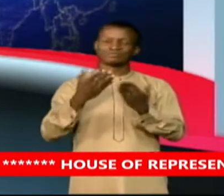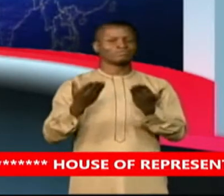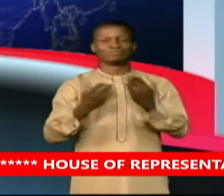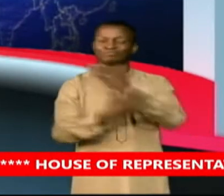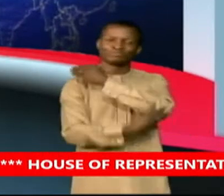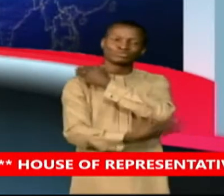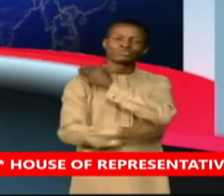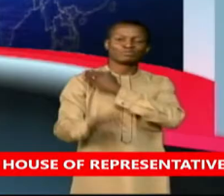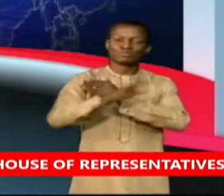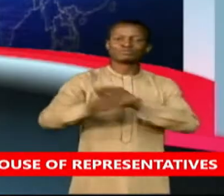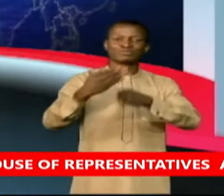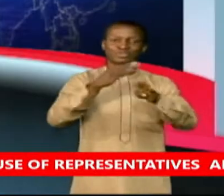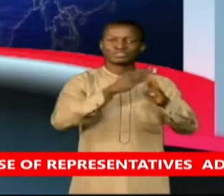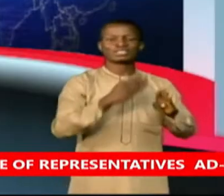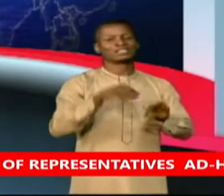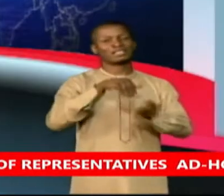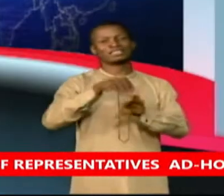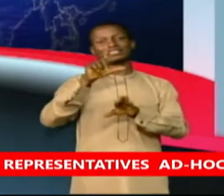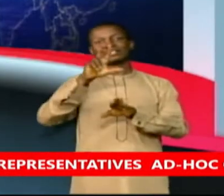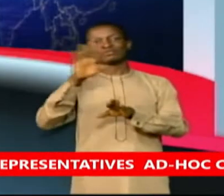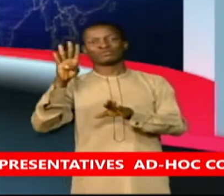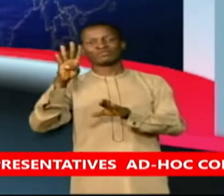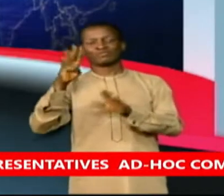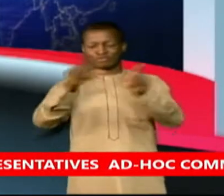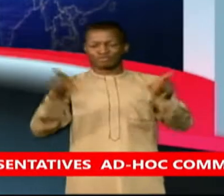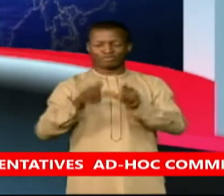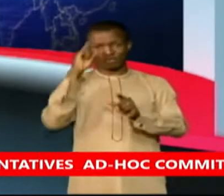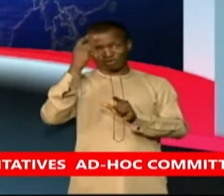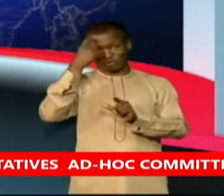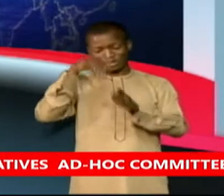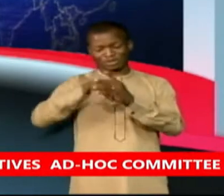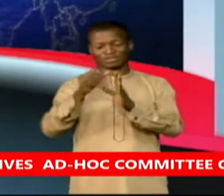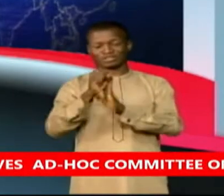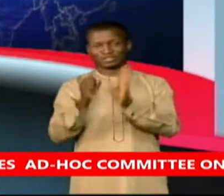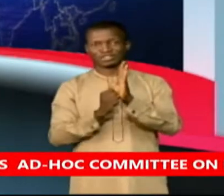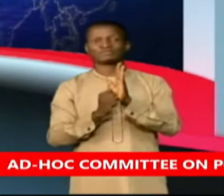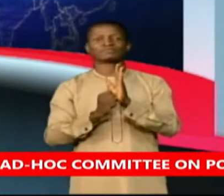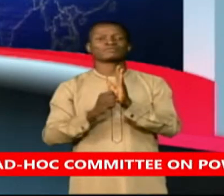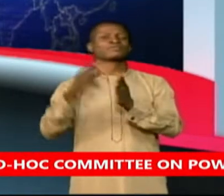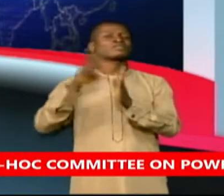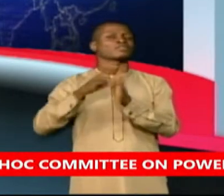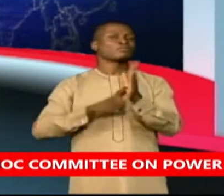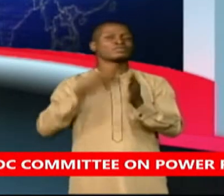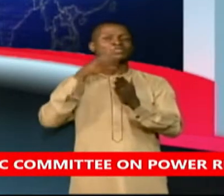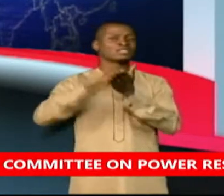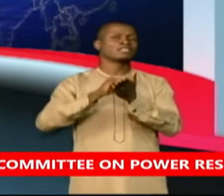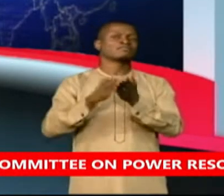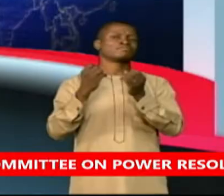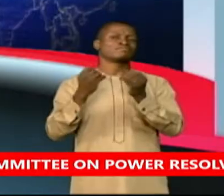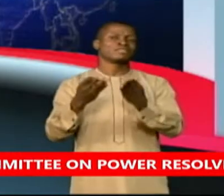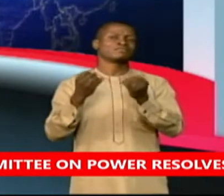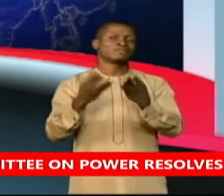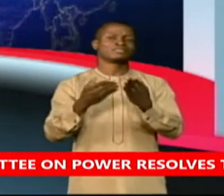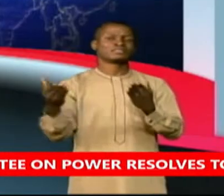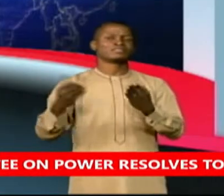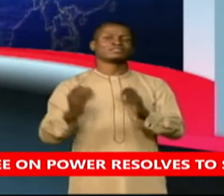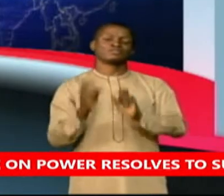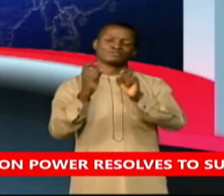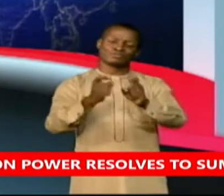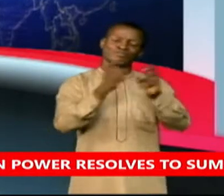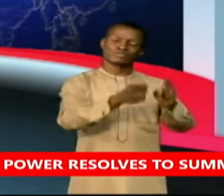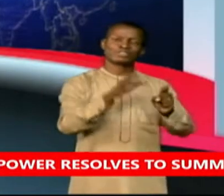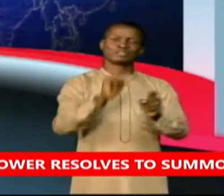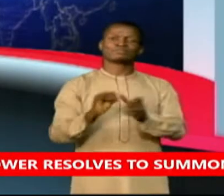in the 34 local government areas of the state. Awal Haliru reports that the assorted items were donated by Coalition